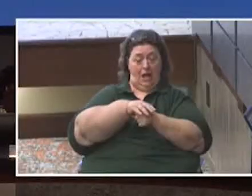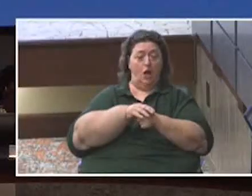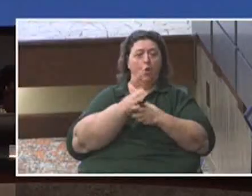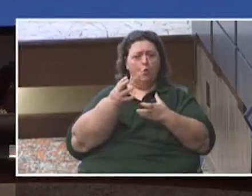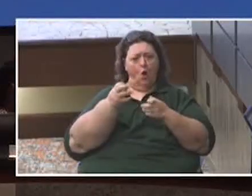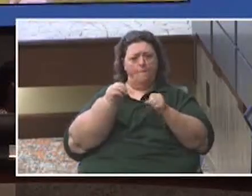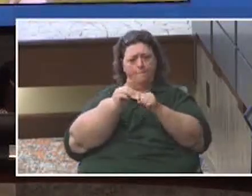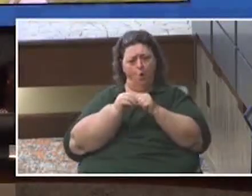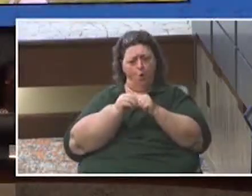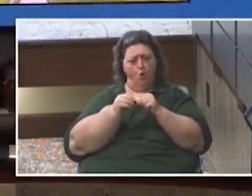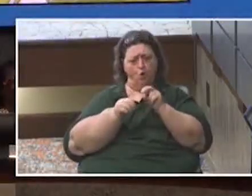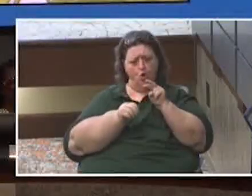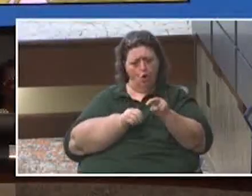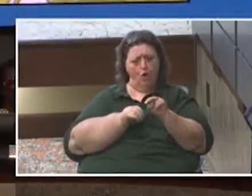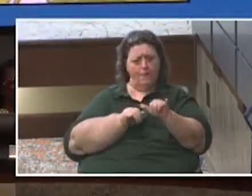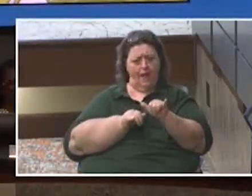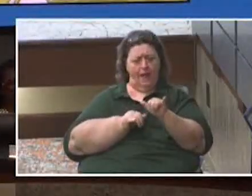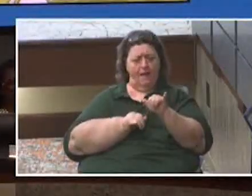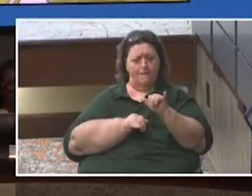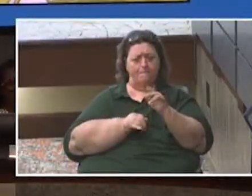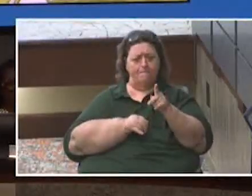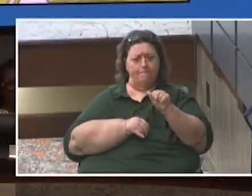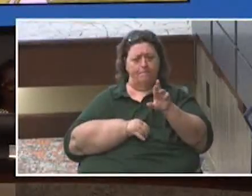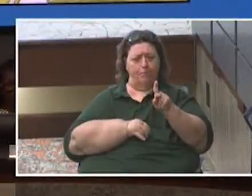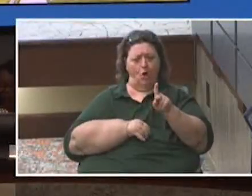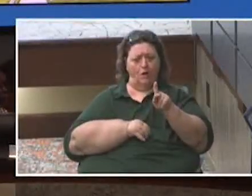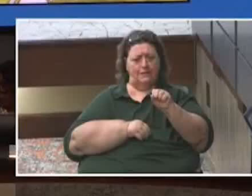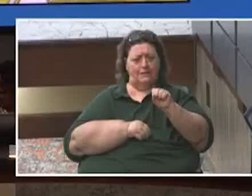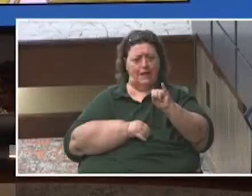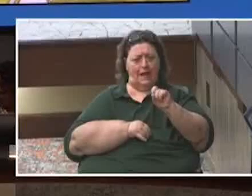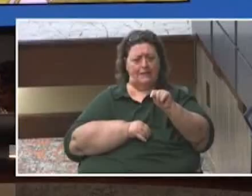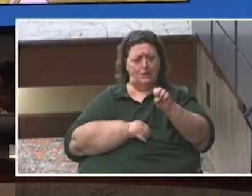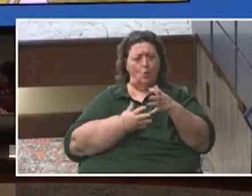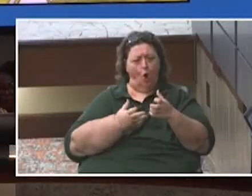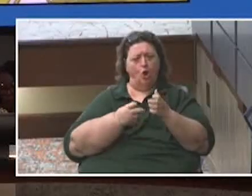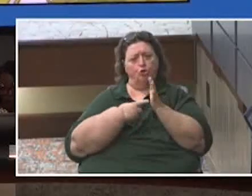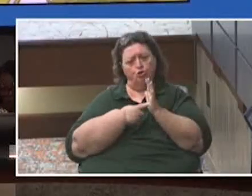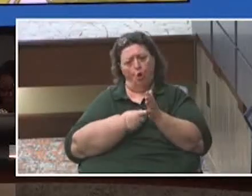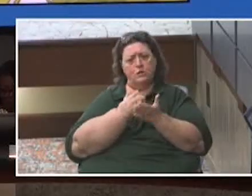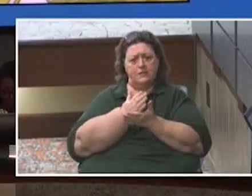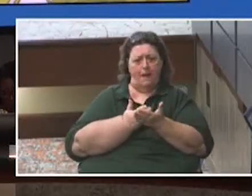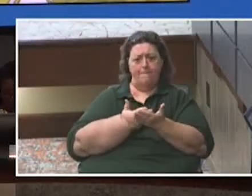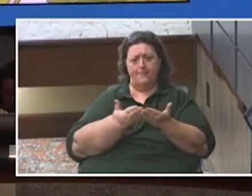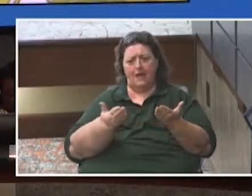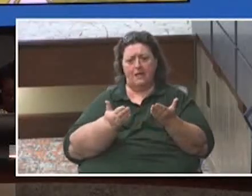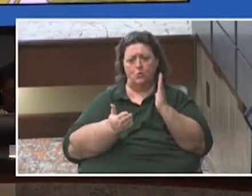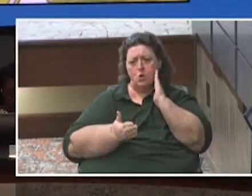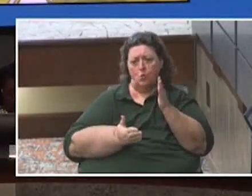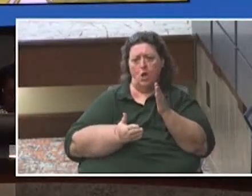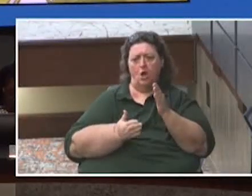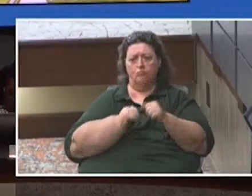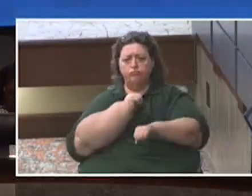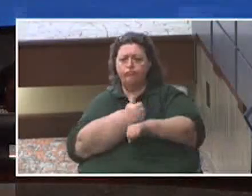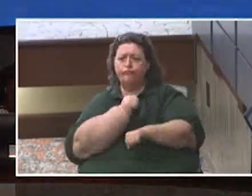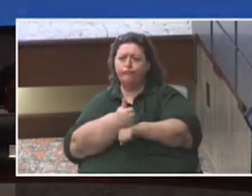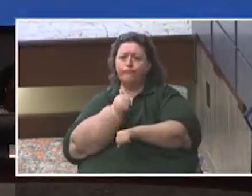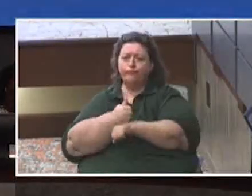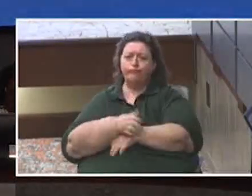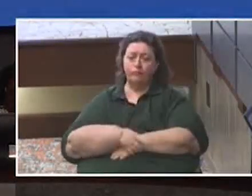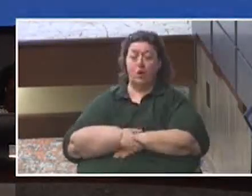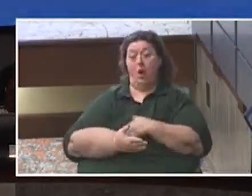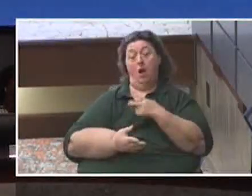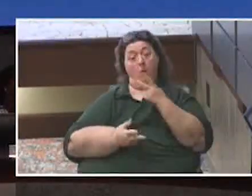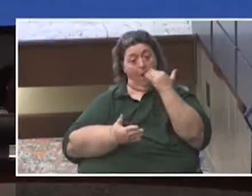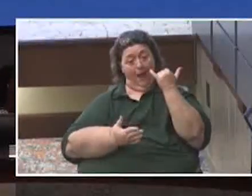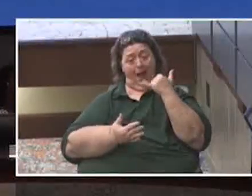on the core park site, want to show you some of these amenities that we've had. And I'm going to flip back just real quick because